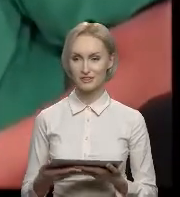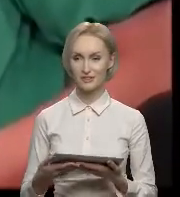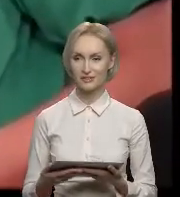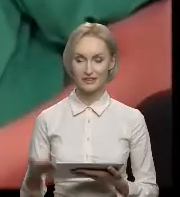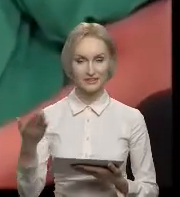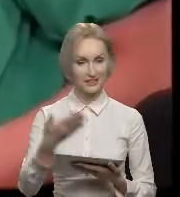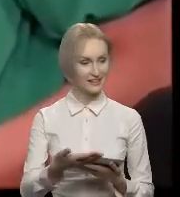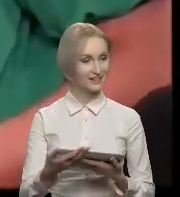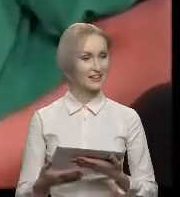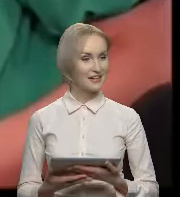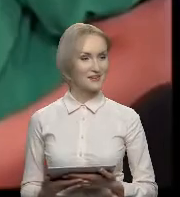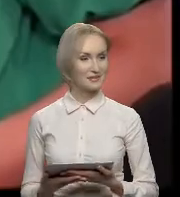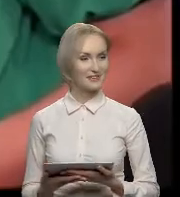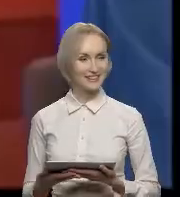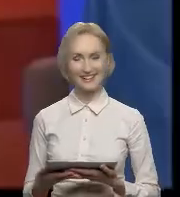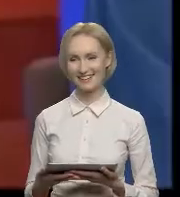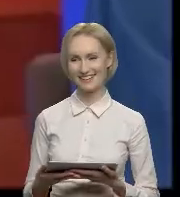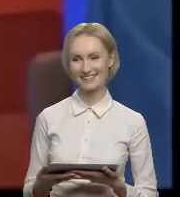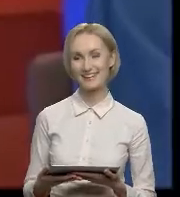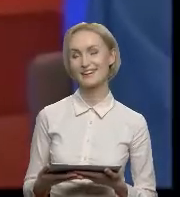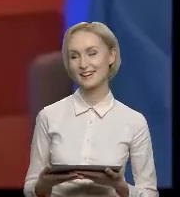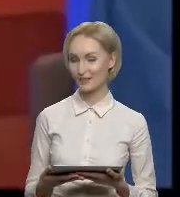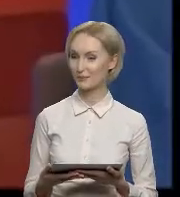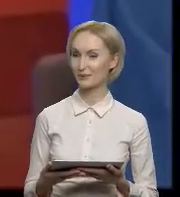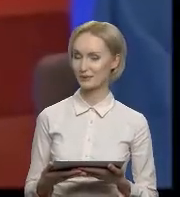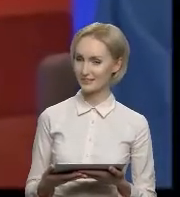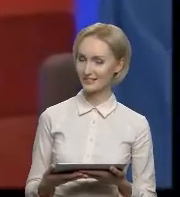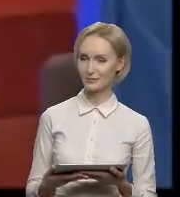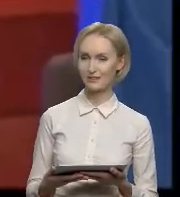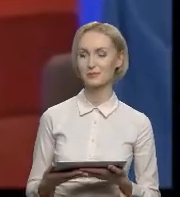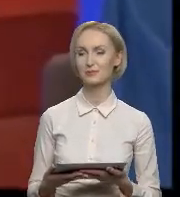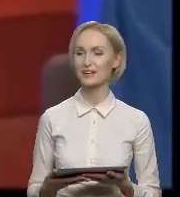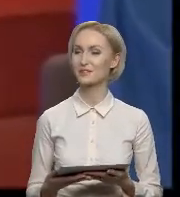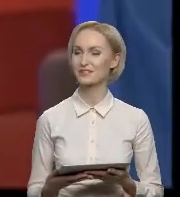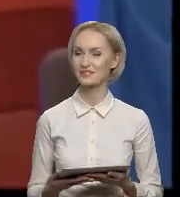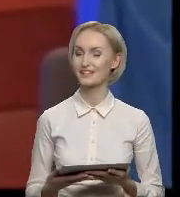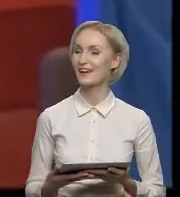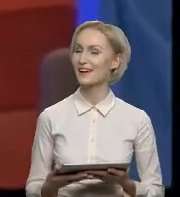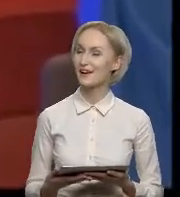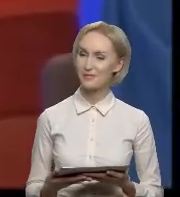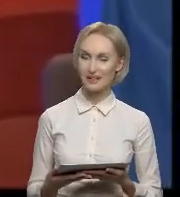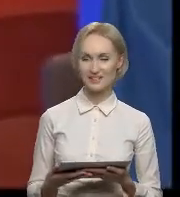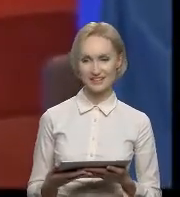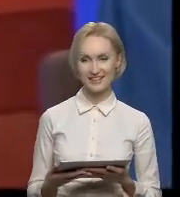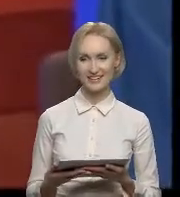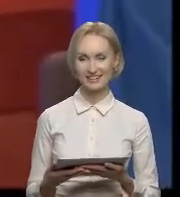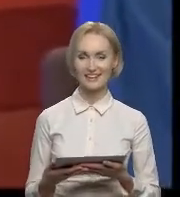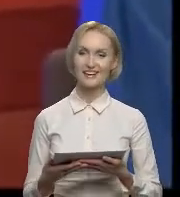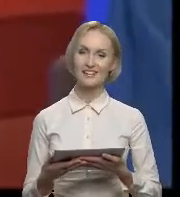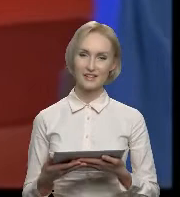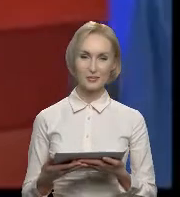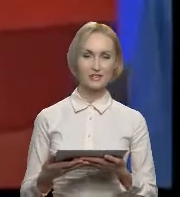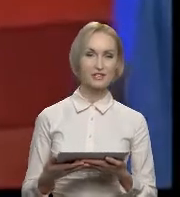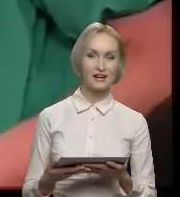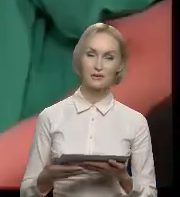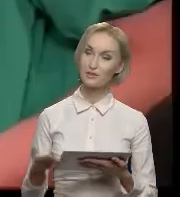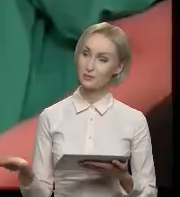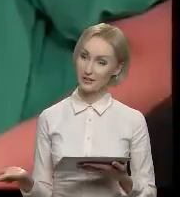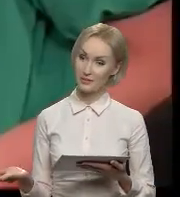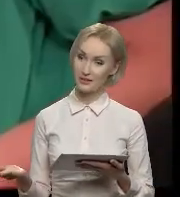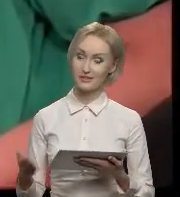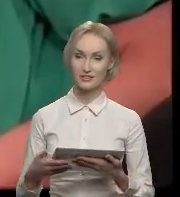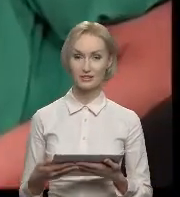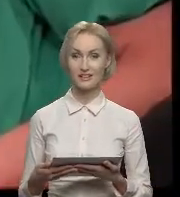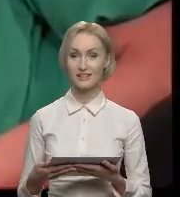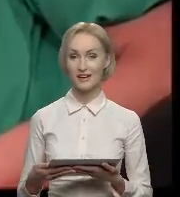do. Here's the situation. There's a little bit of a trust issue. Okay, Jasmine, you won't give up the goods. Jasmine, you won't give up the goods because you say you don't need to